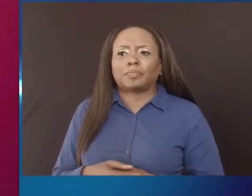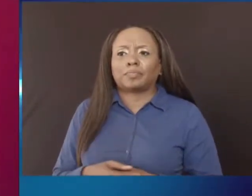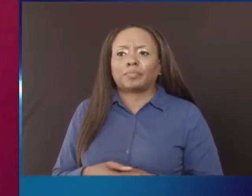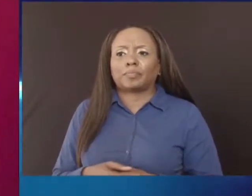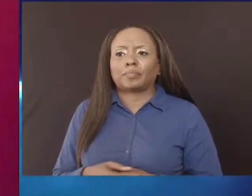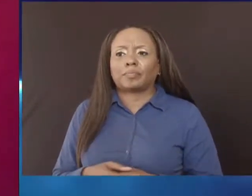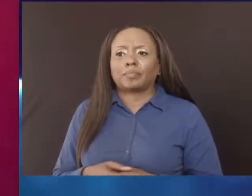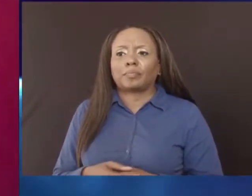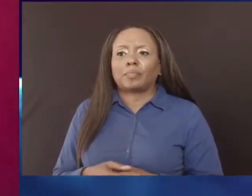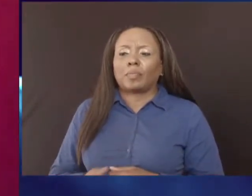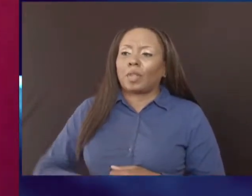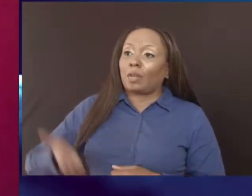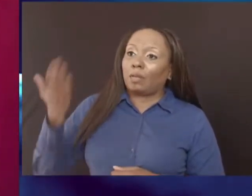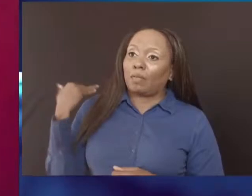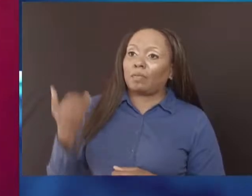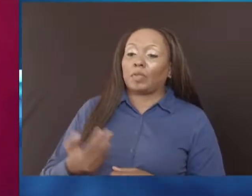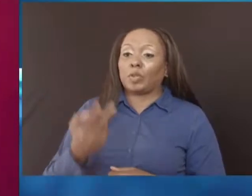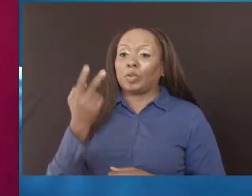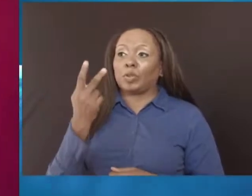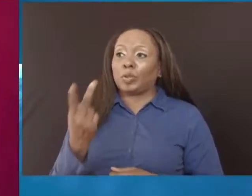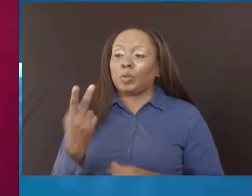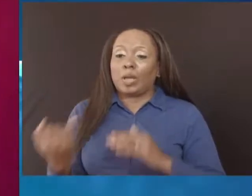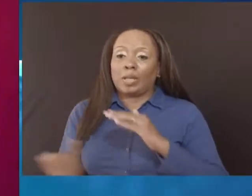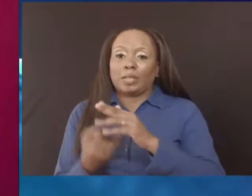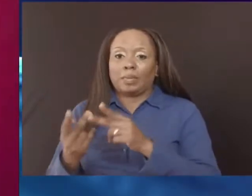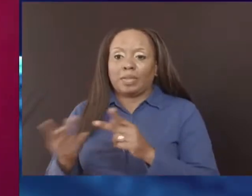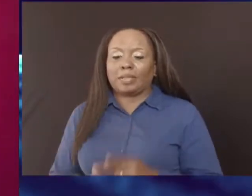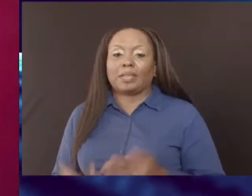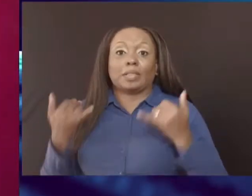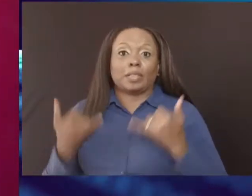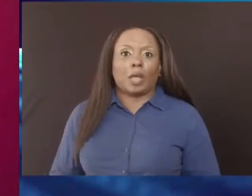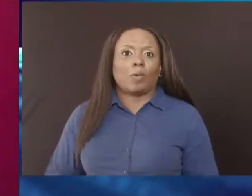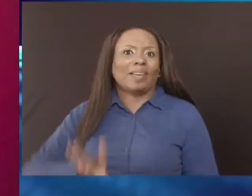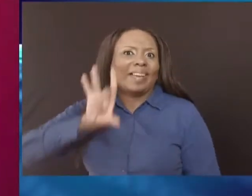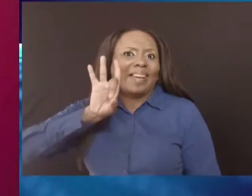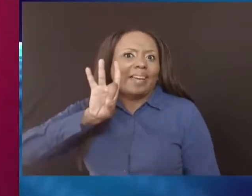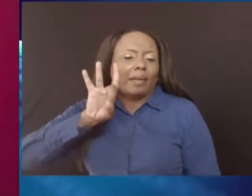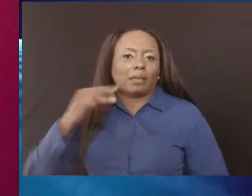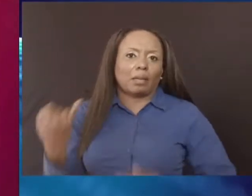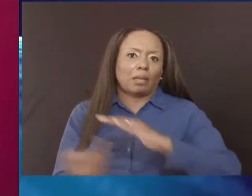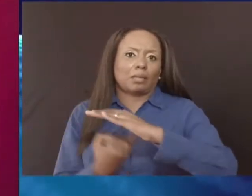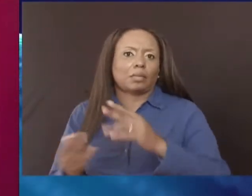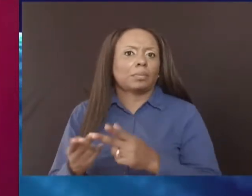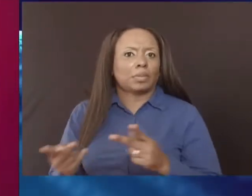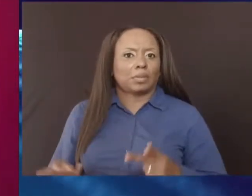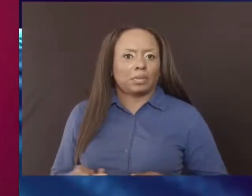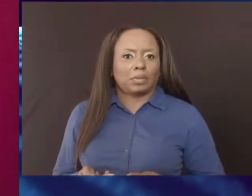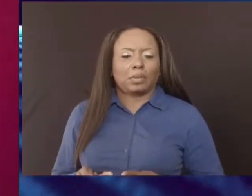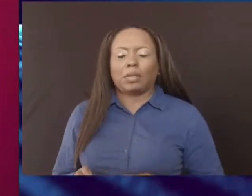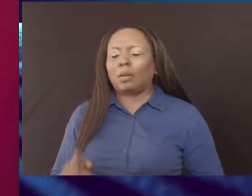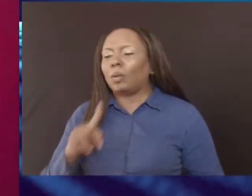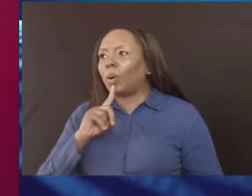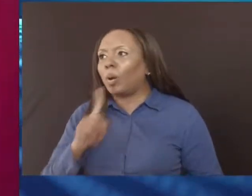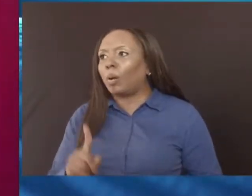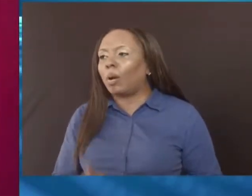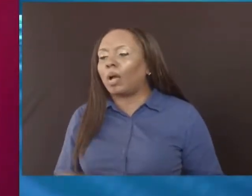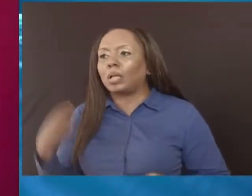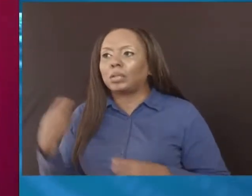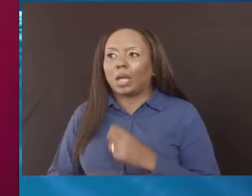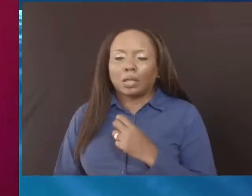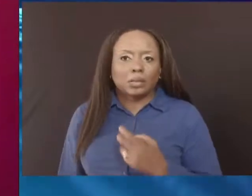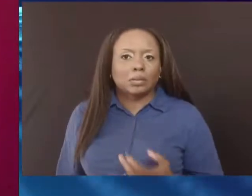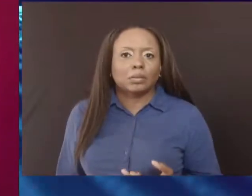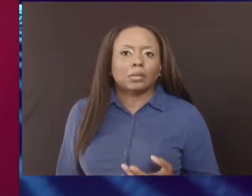2 isolation facilities, we're now at 8 isolation facilities to manage persons, and the resources are stretched.